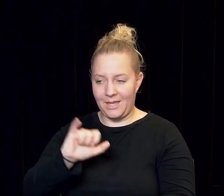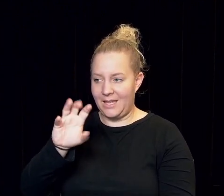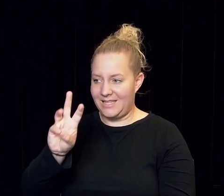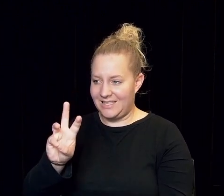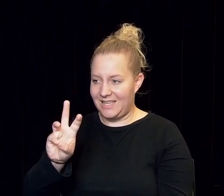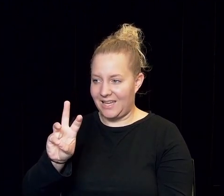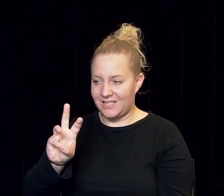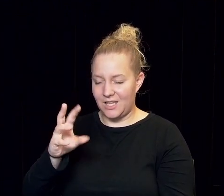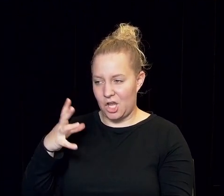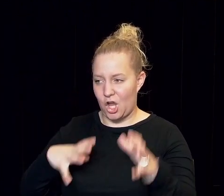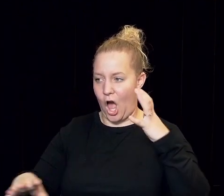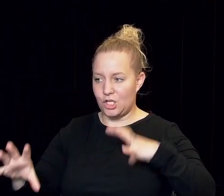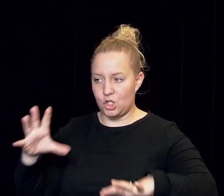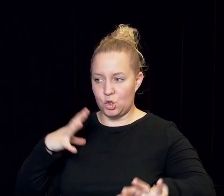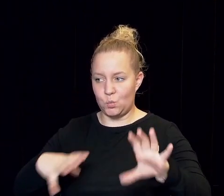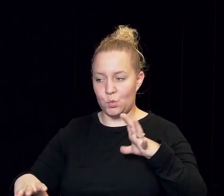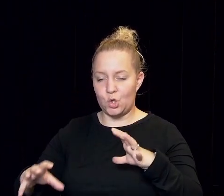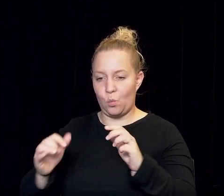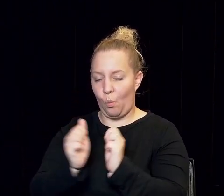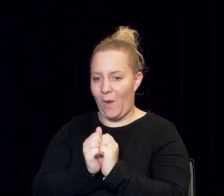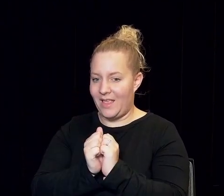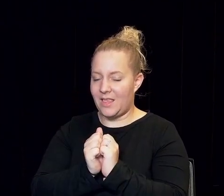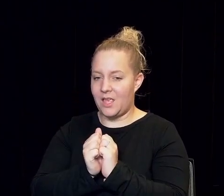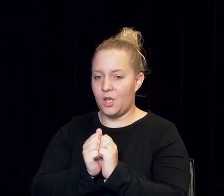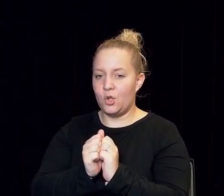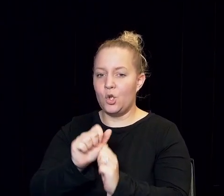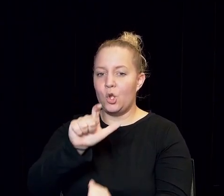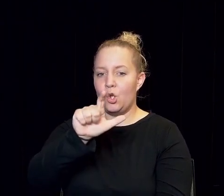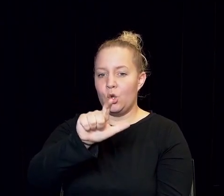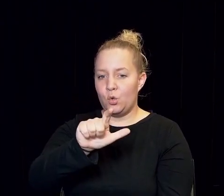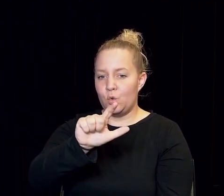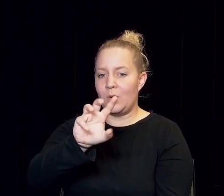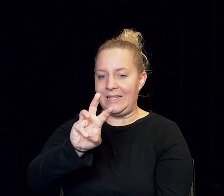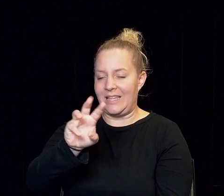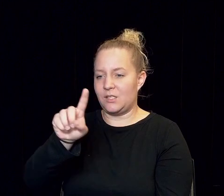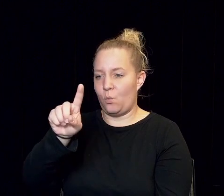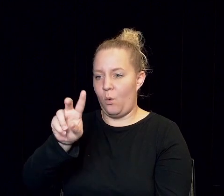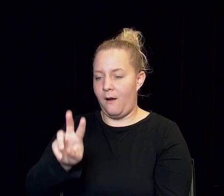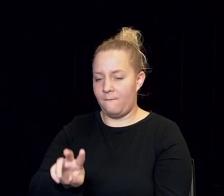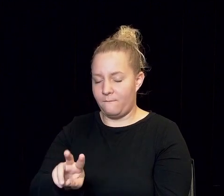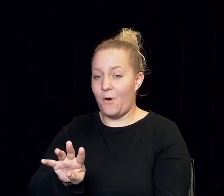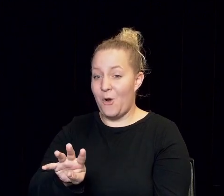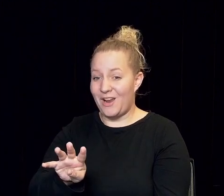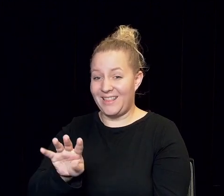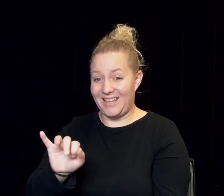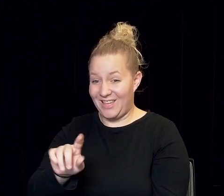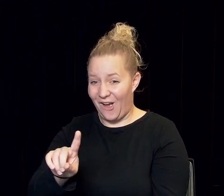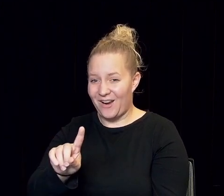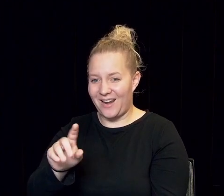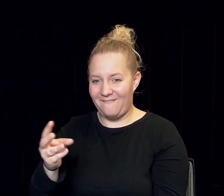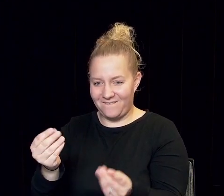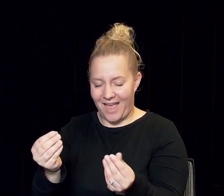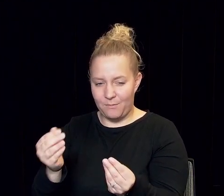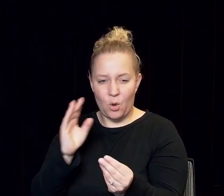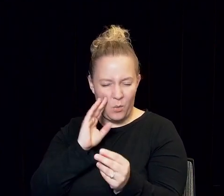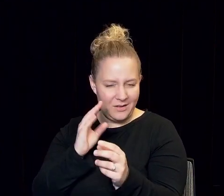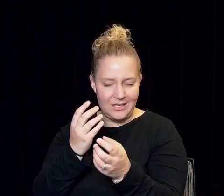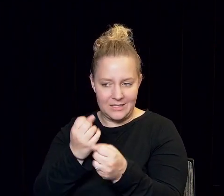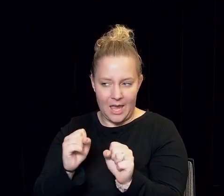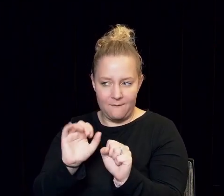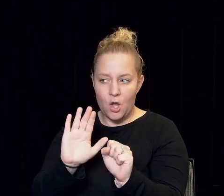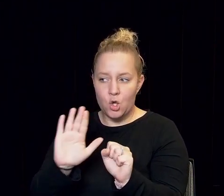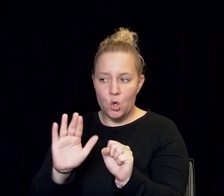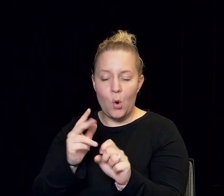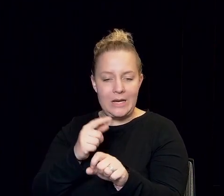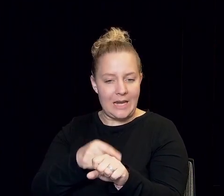yards or 6 costumes with 26 1/4 yards of fabric. I'm going to save your time just a little bit and not write a